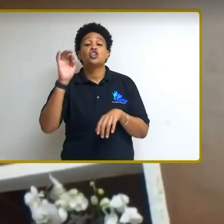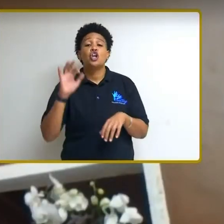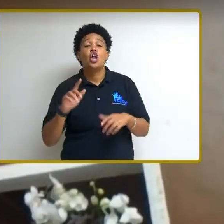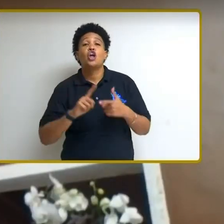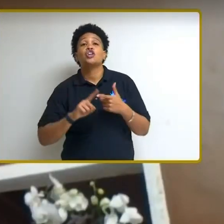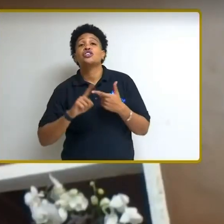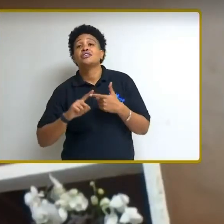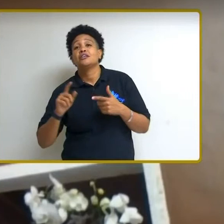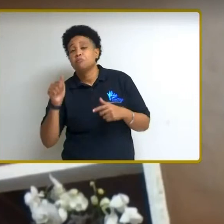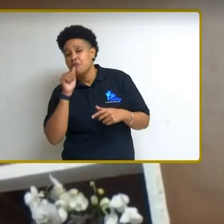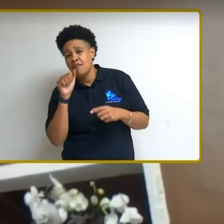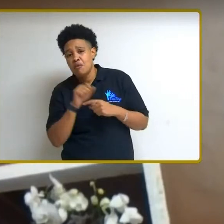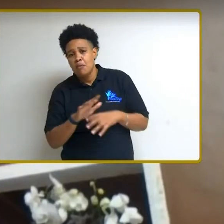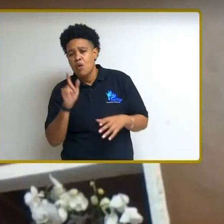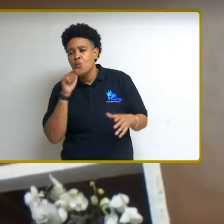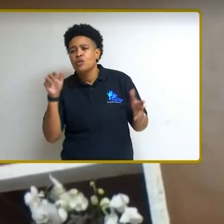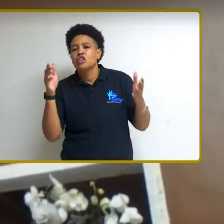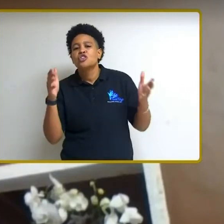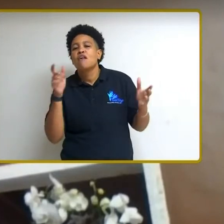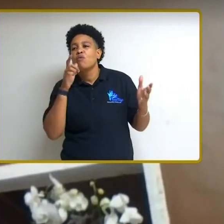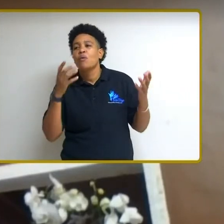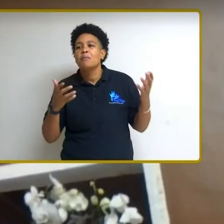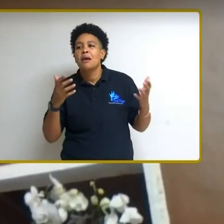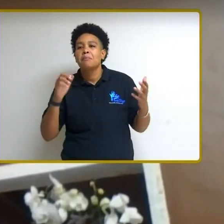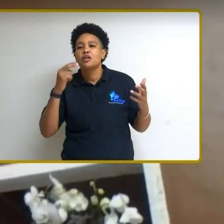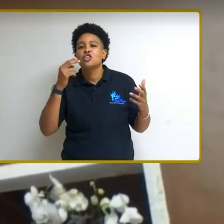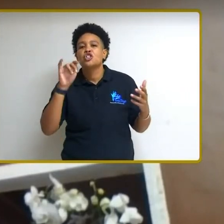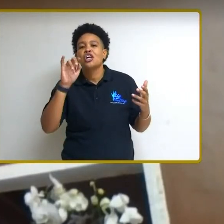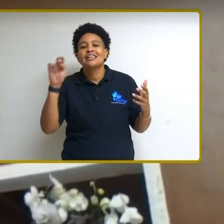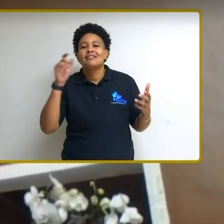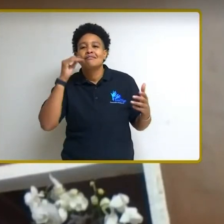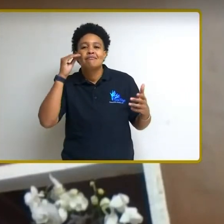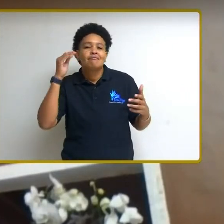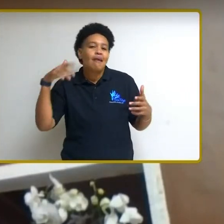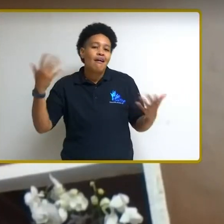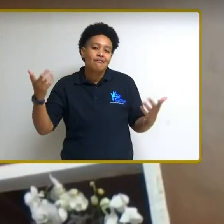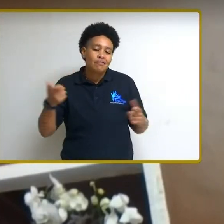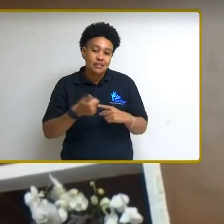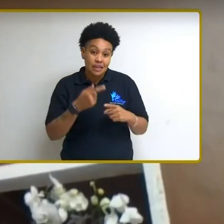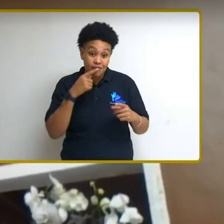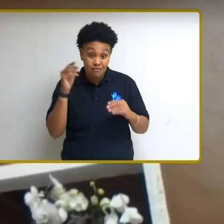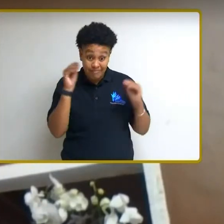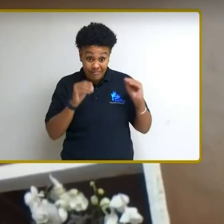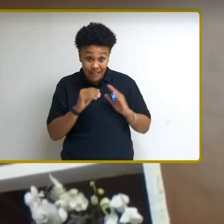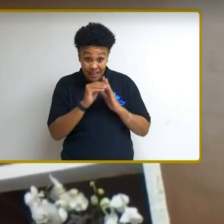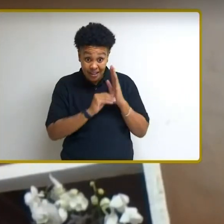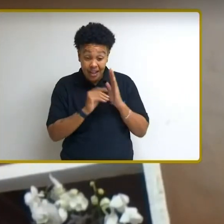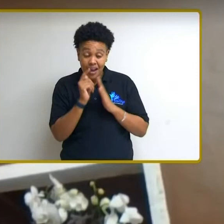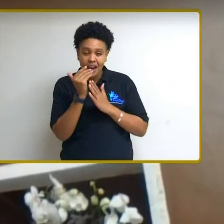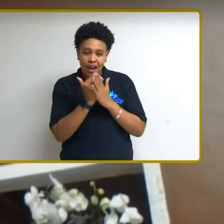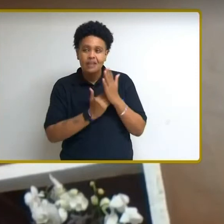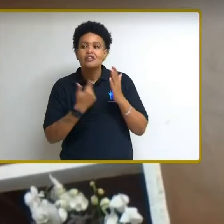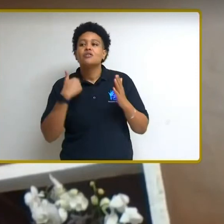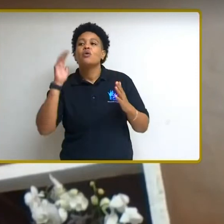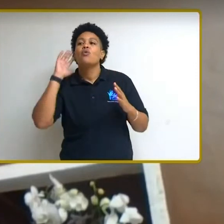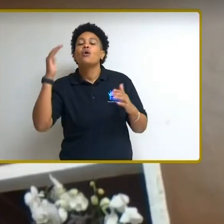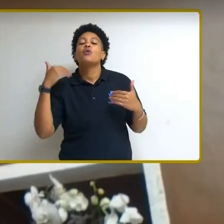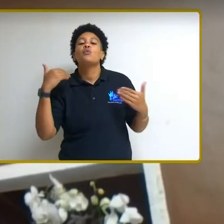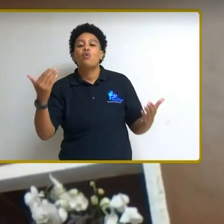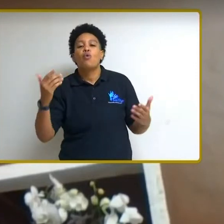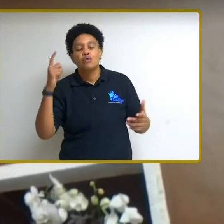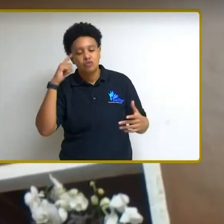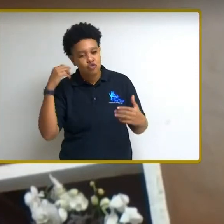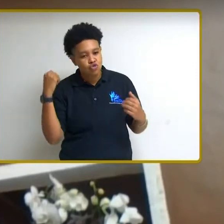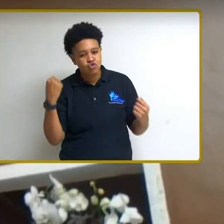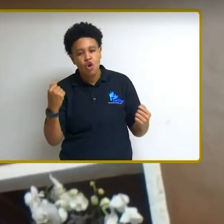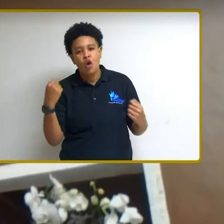they serve who may be shut-ins. And once we have completed and compiled that list, we will move